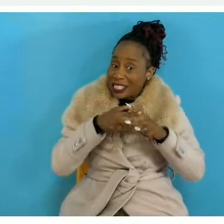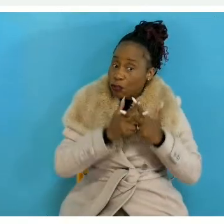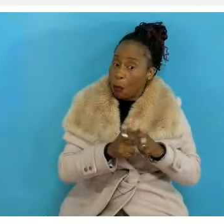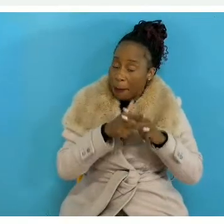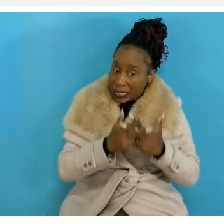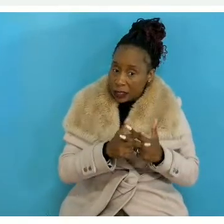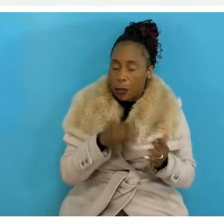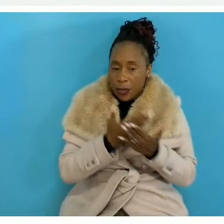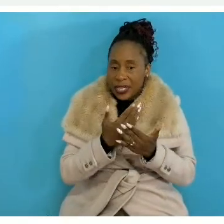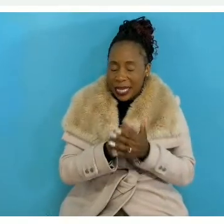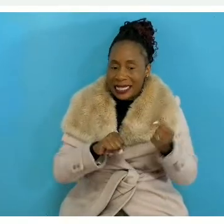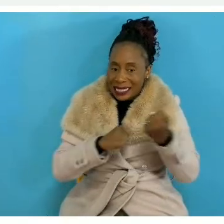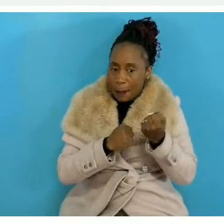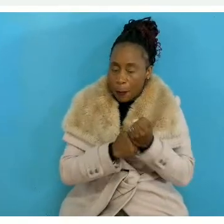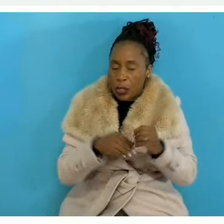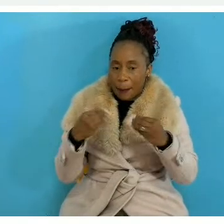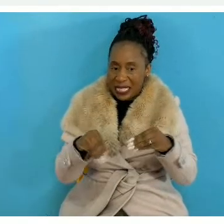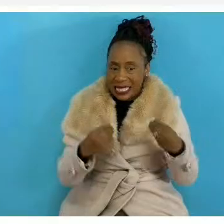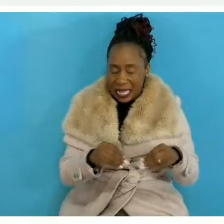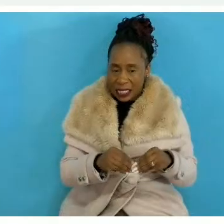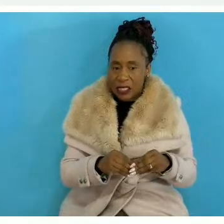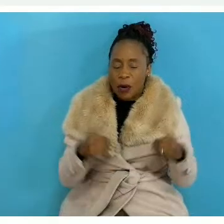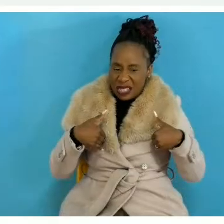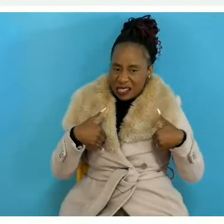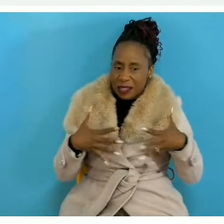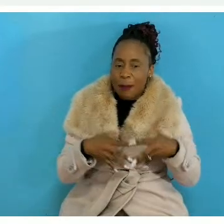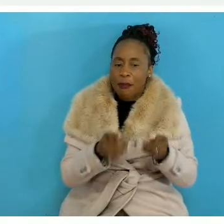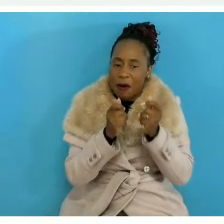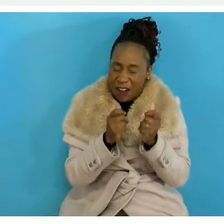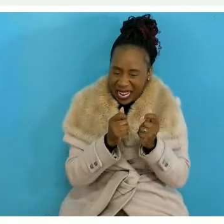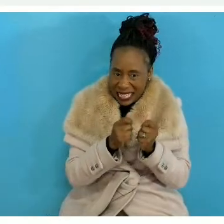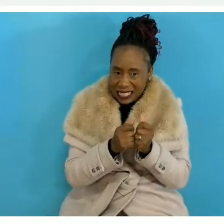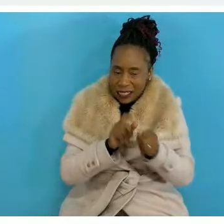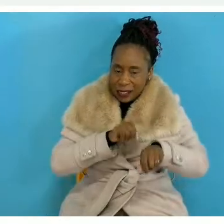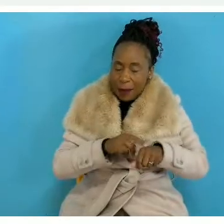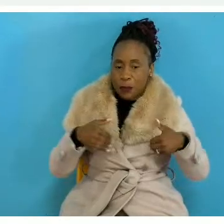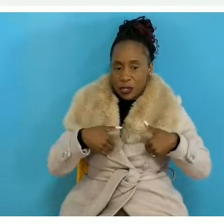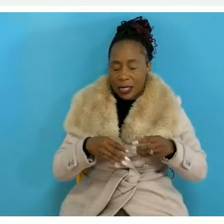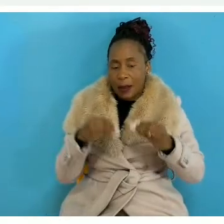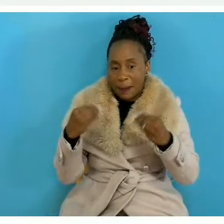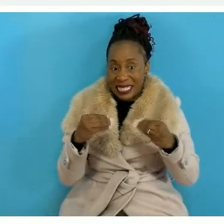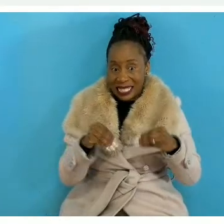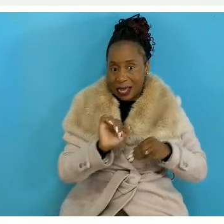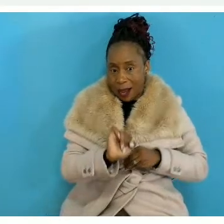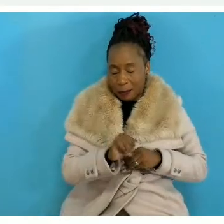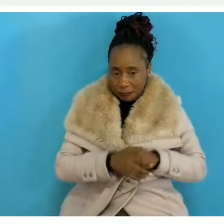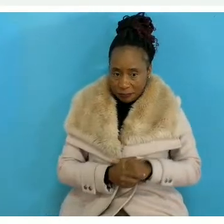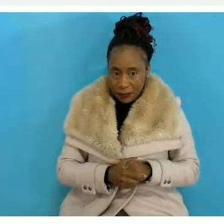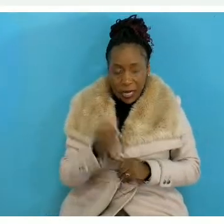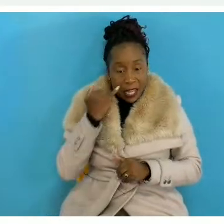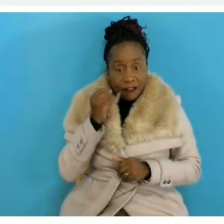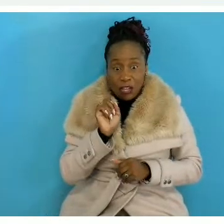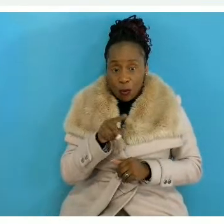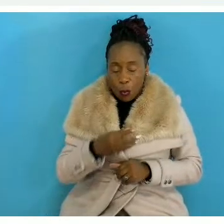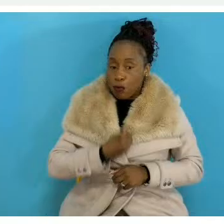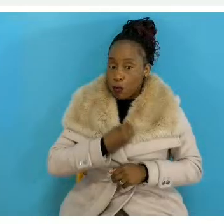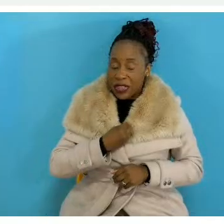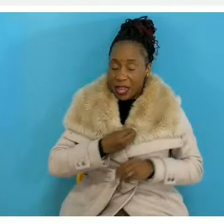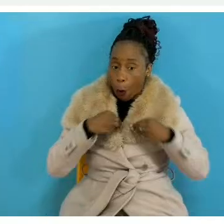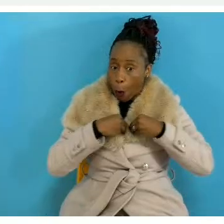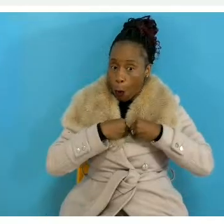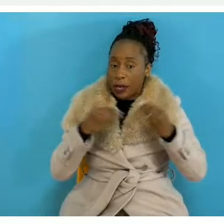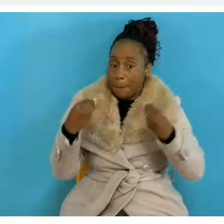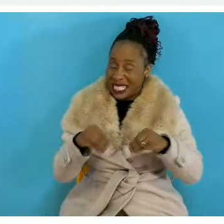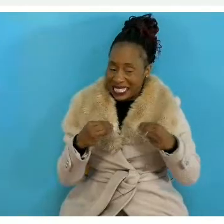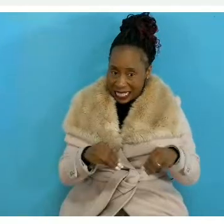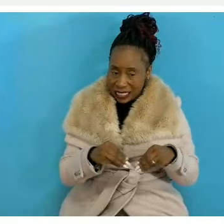to support the businesses with a startup finance when you are starting your business. And we also, if you are a youth-owned business,